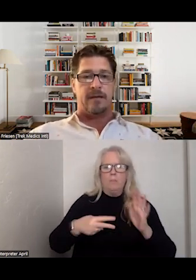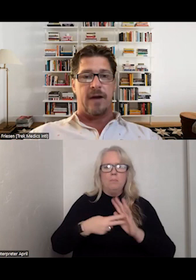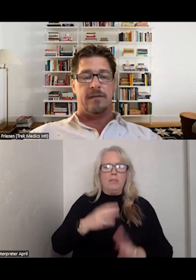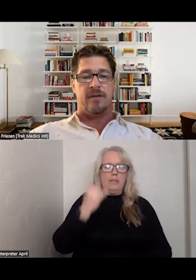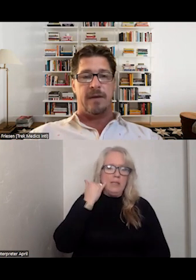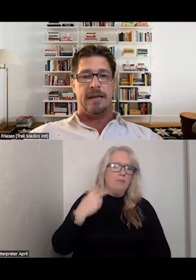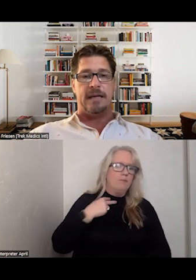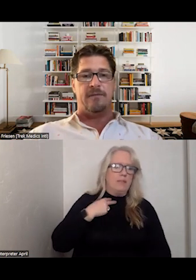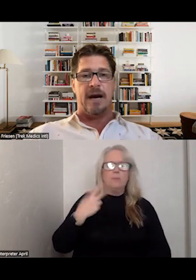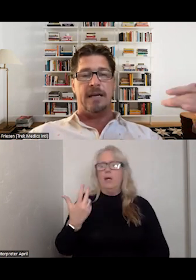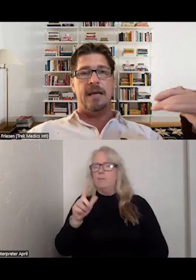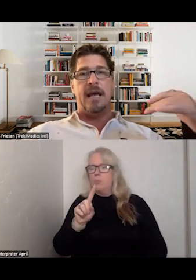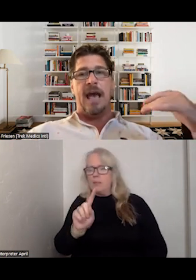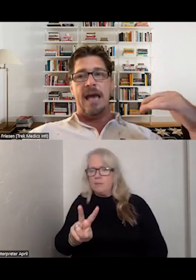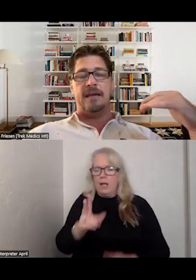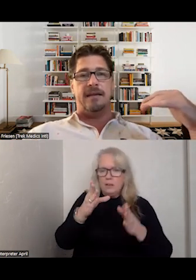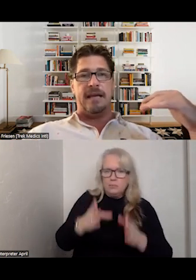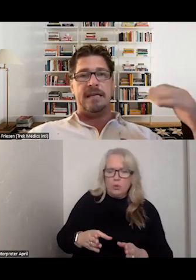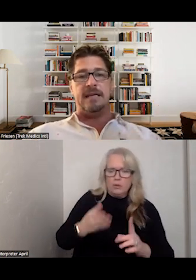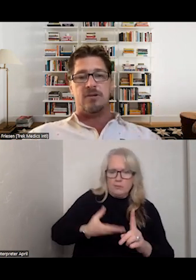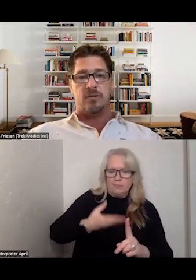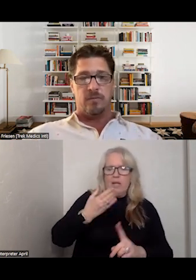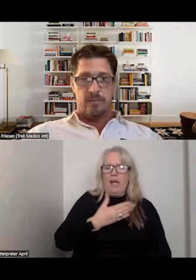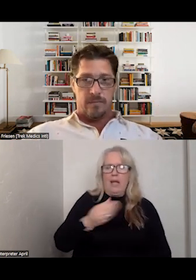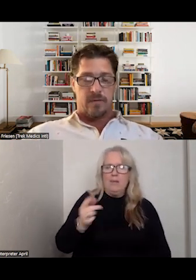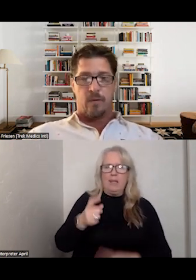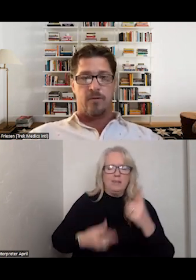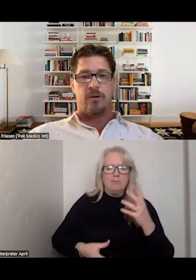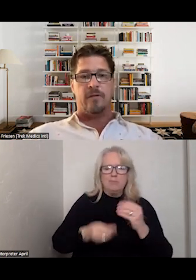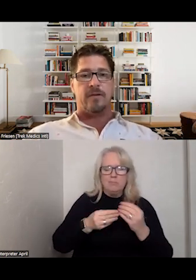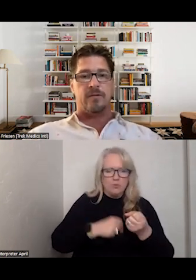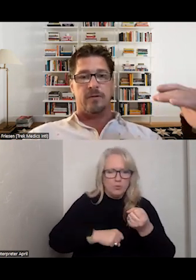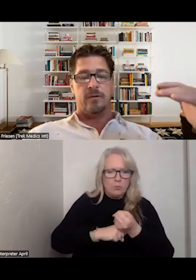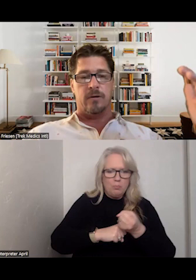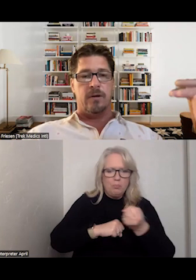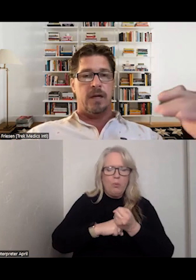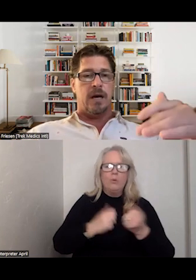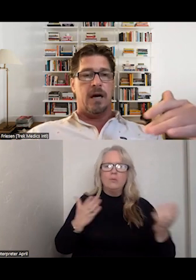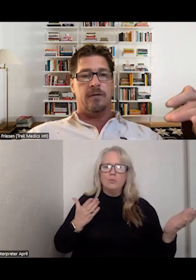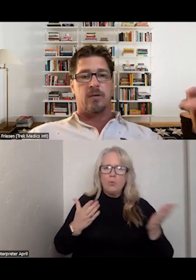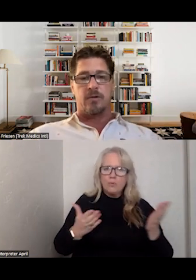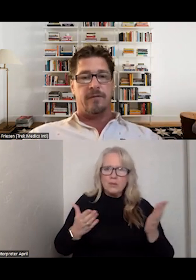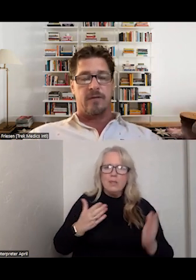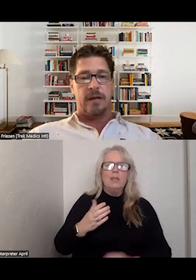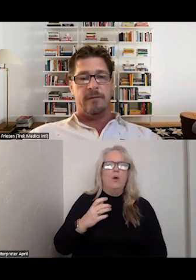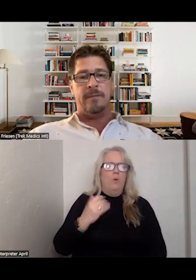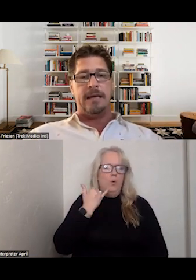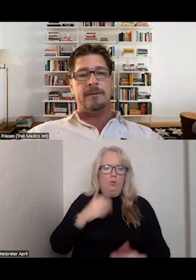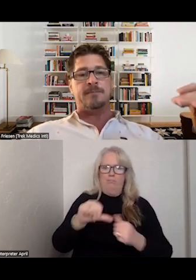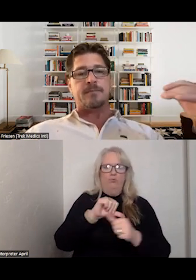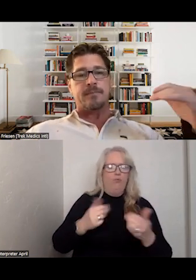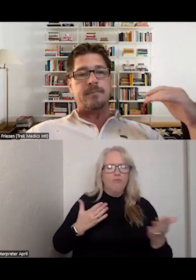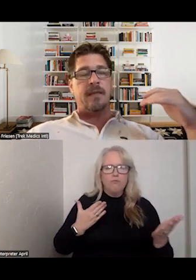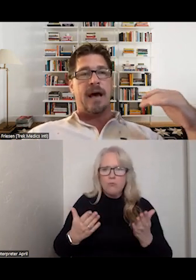of domestic violence has been identified and they need additional support services or social services, whatever it may